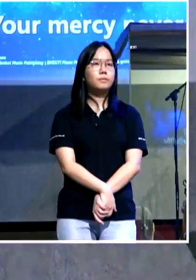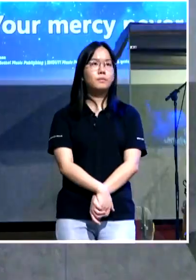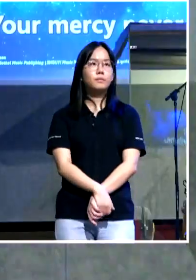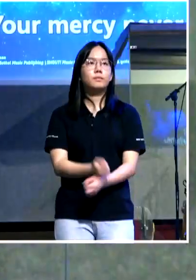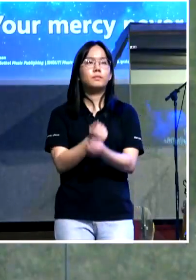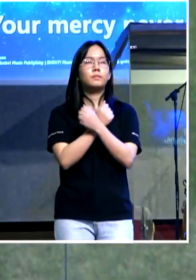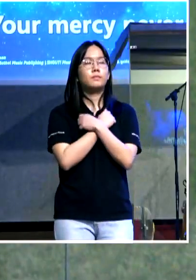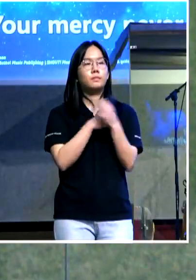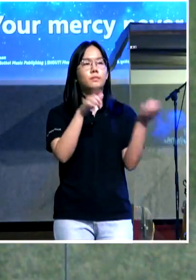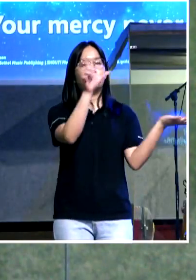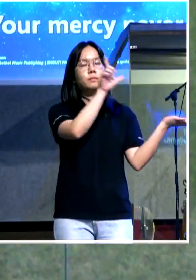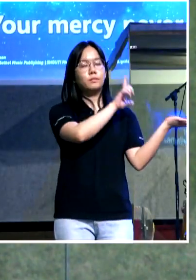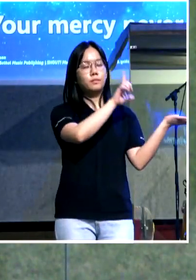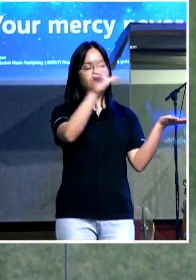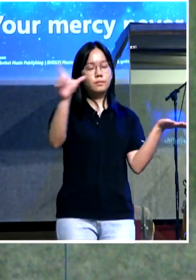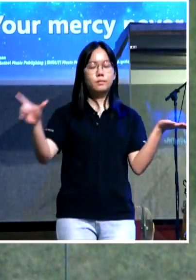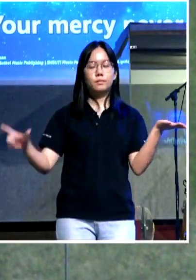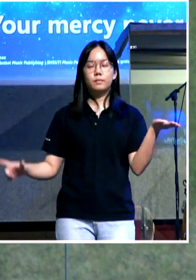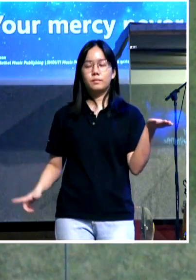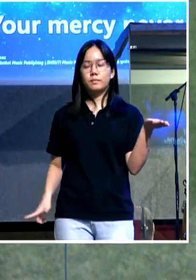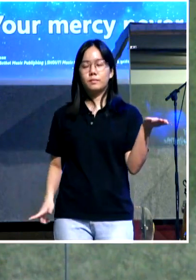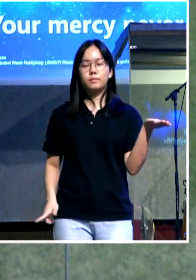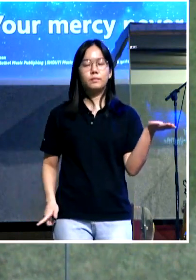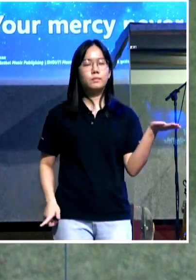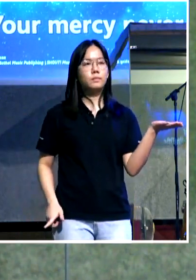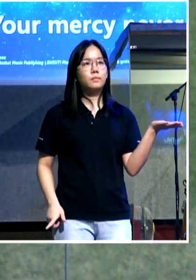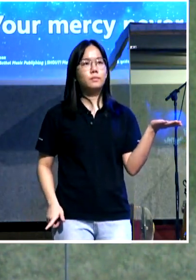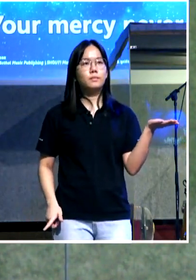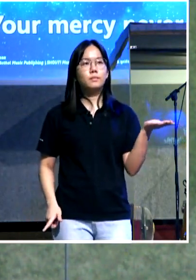I love you, Lord.